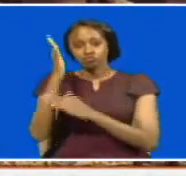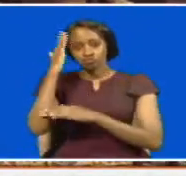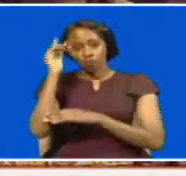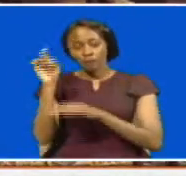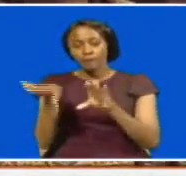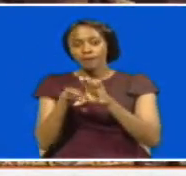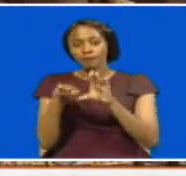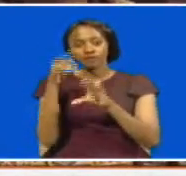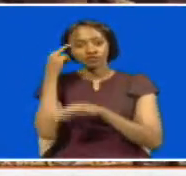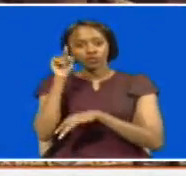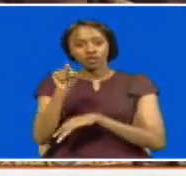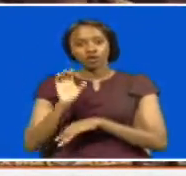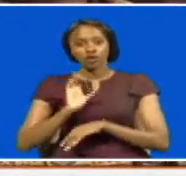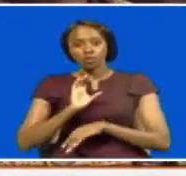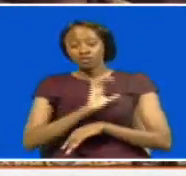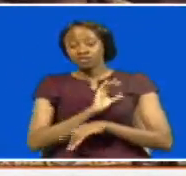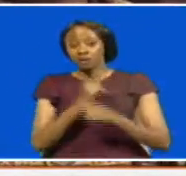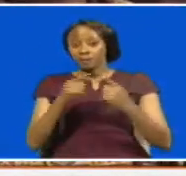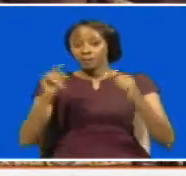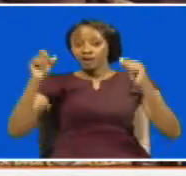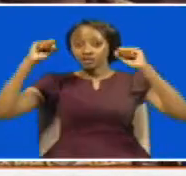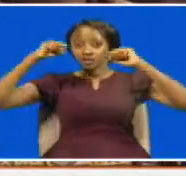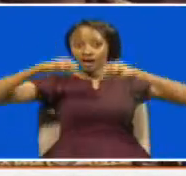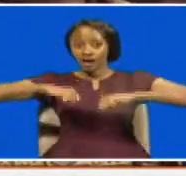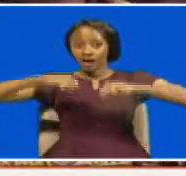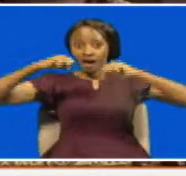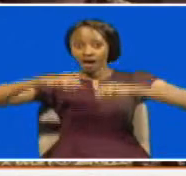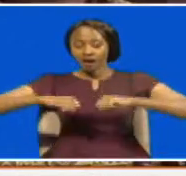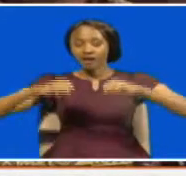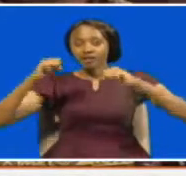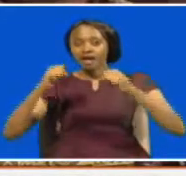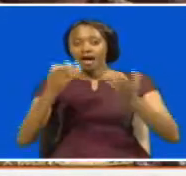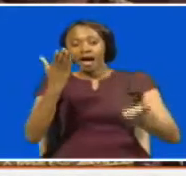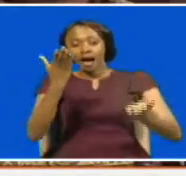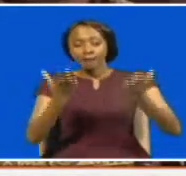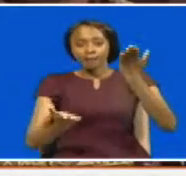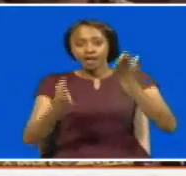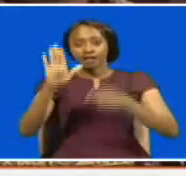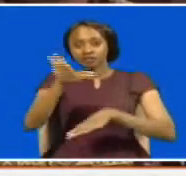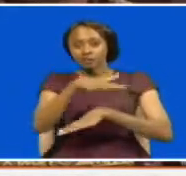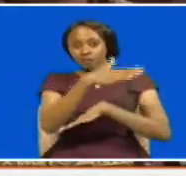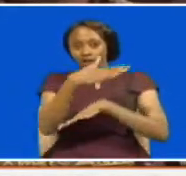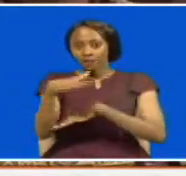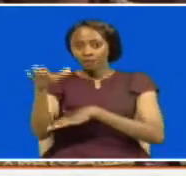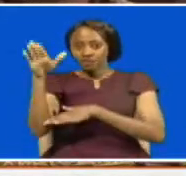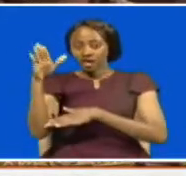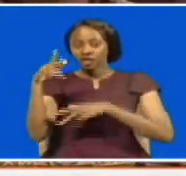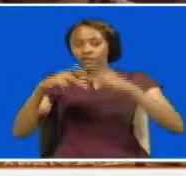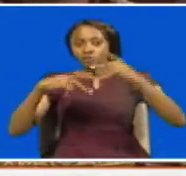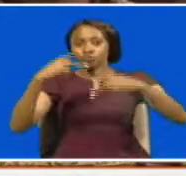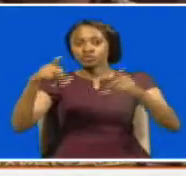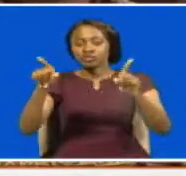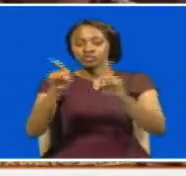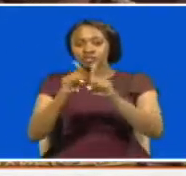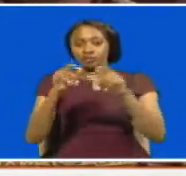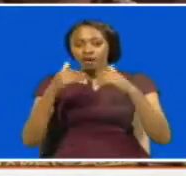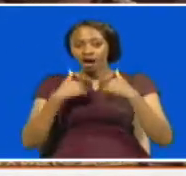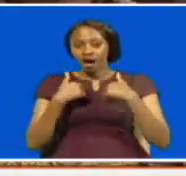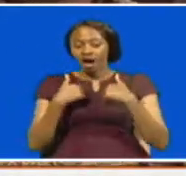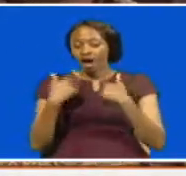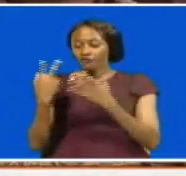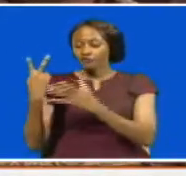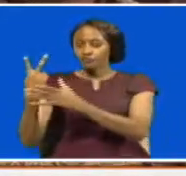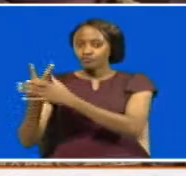agree that a balanced parliamentary process, co-chaired by both sides